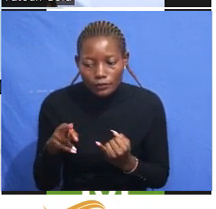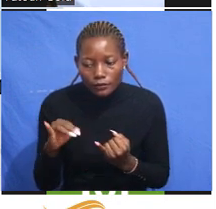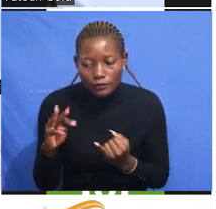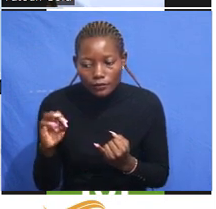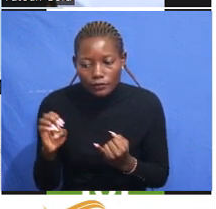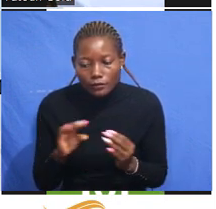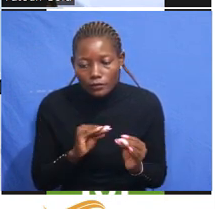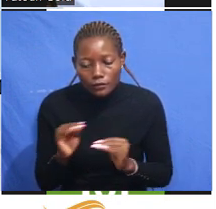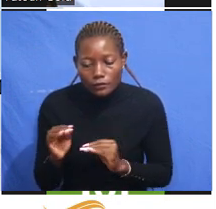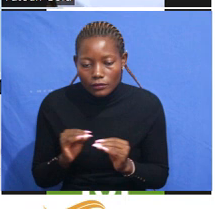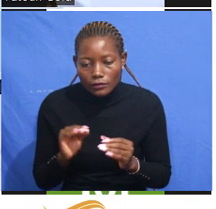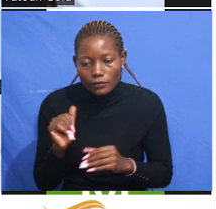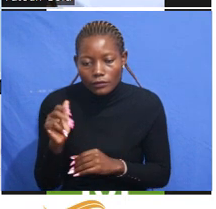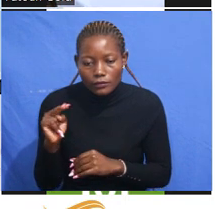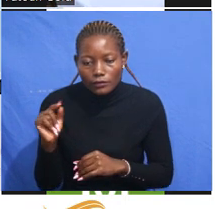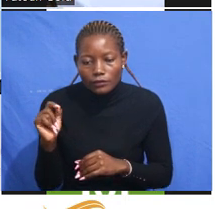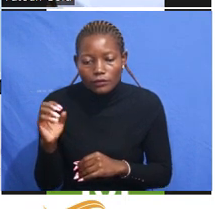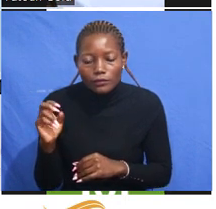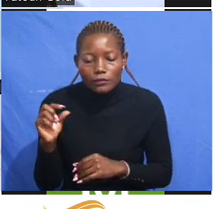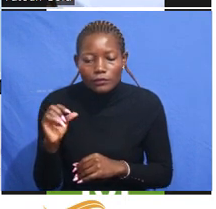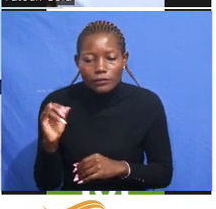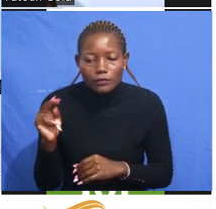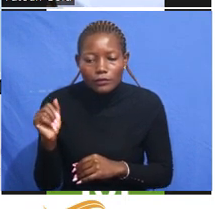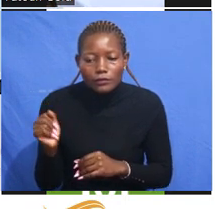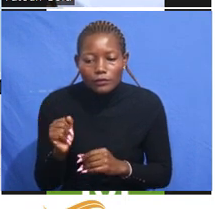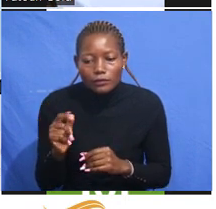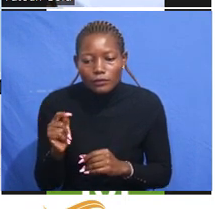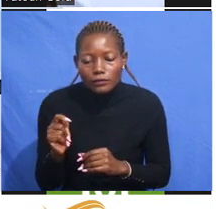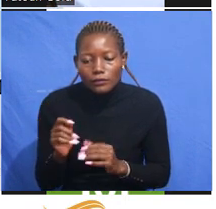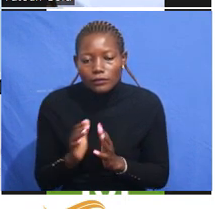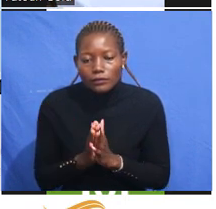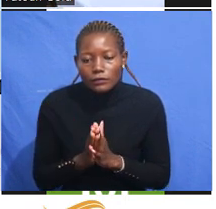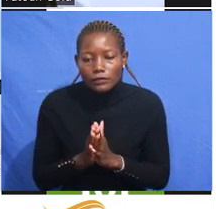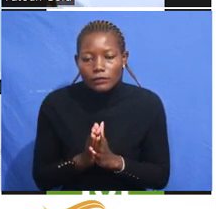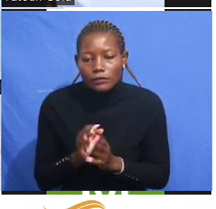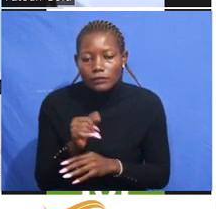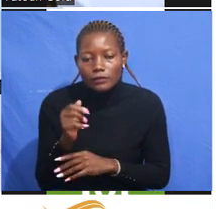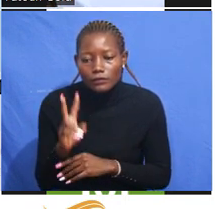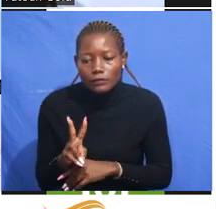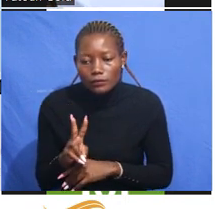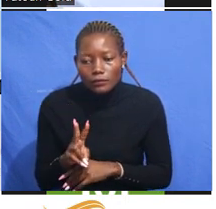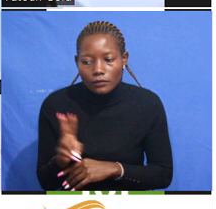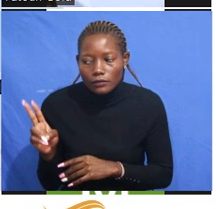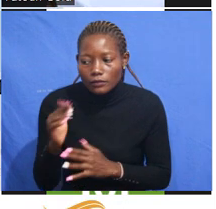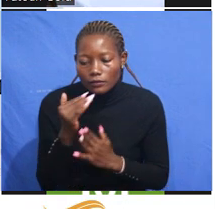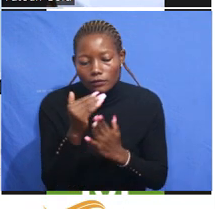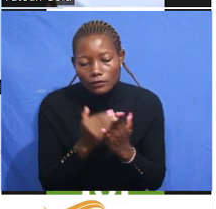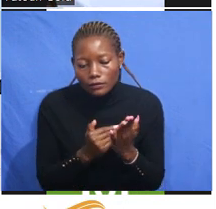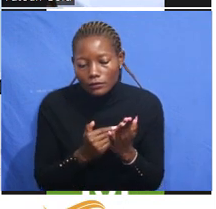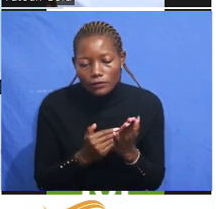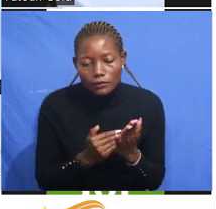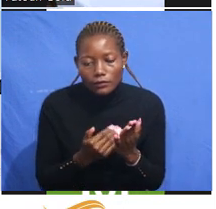the antagonists, we've got the synergists, and we've got the fixators. In this table, I have itemized the